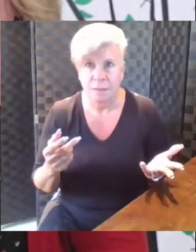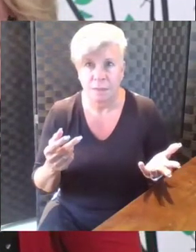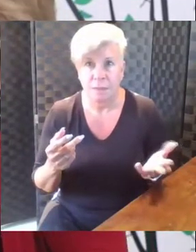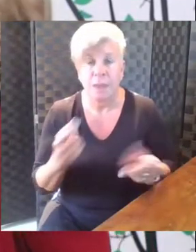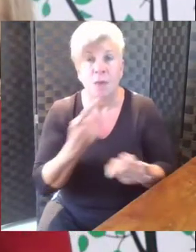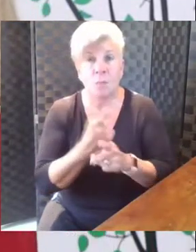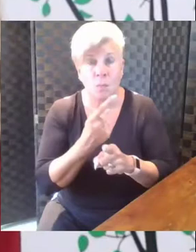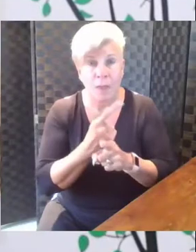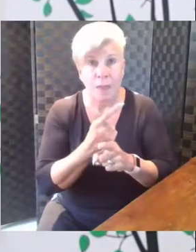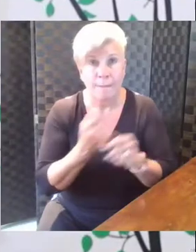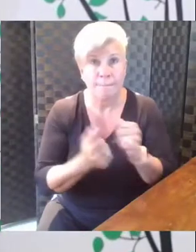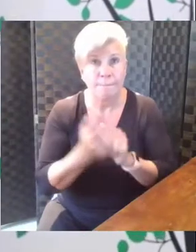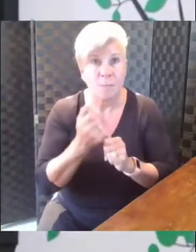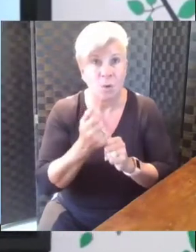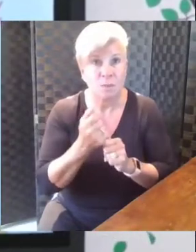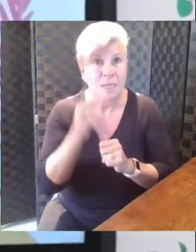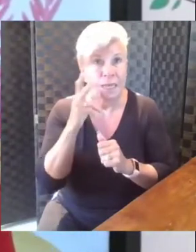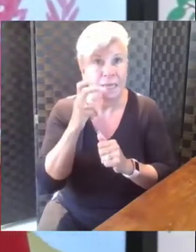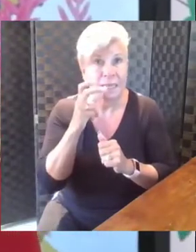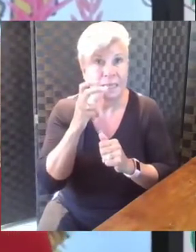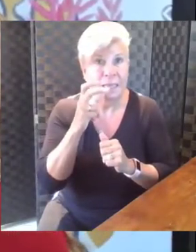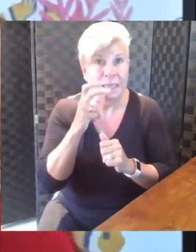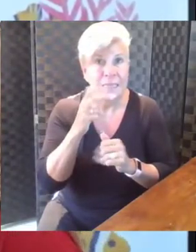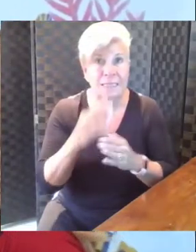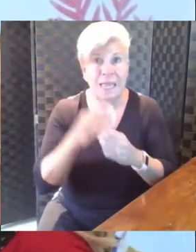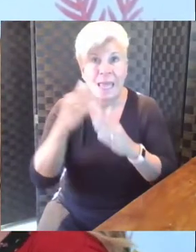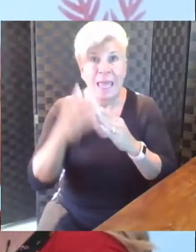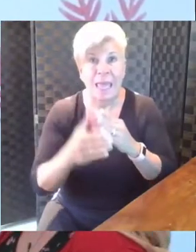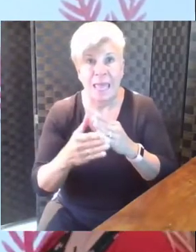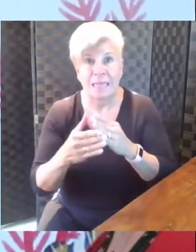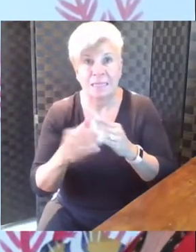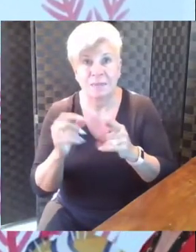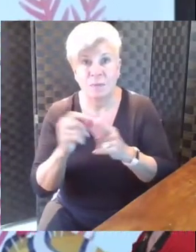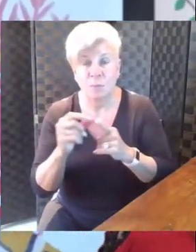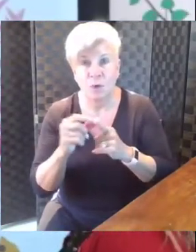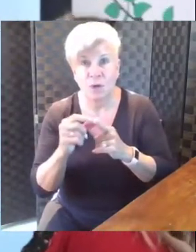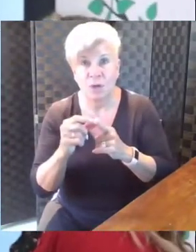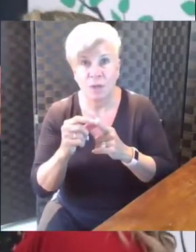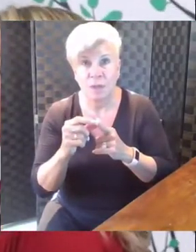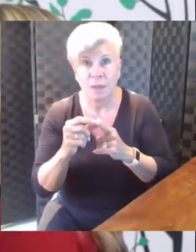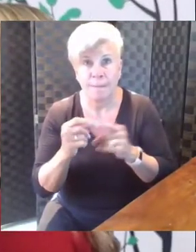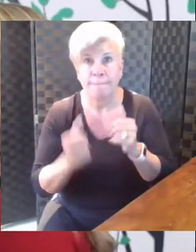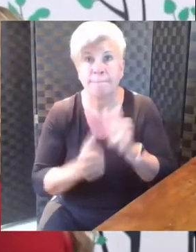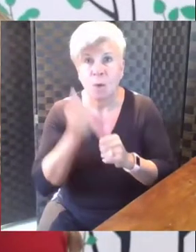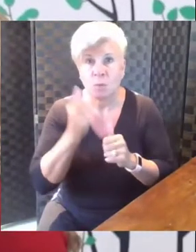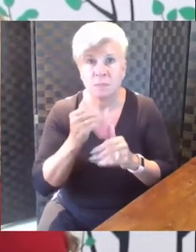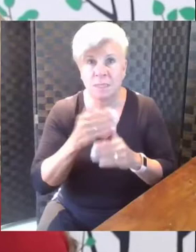That's right. We mostly hear the k sound at the end of our words.